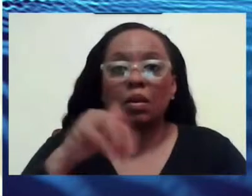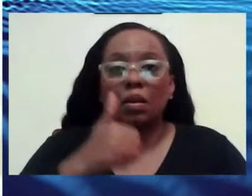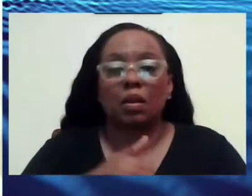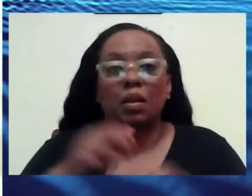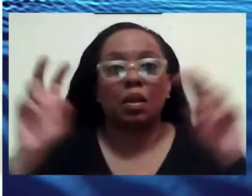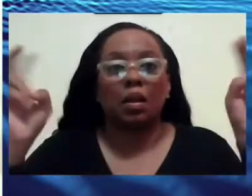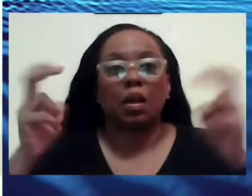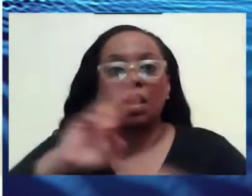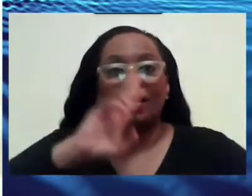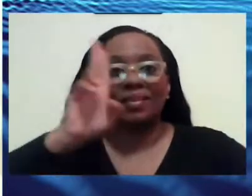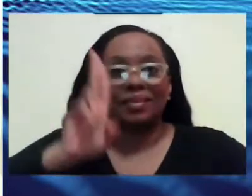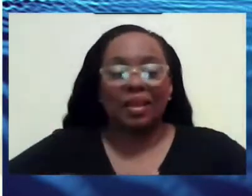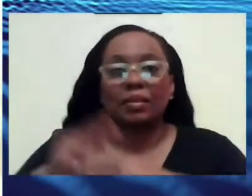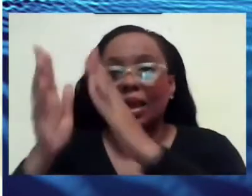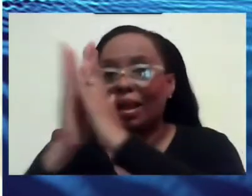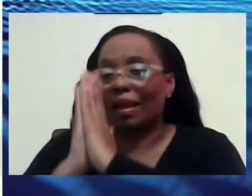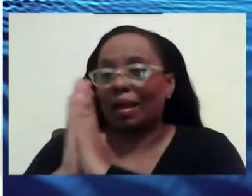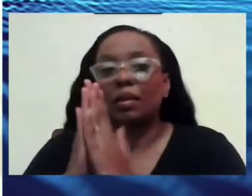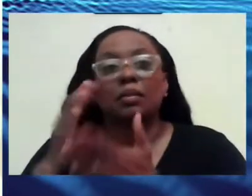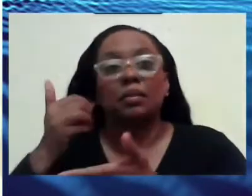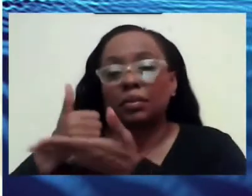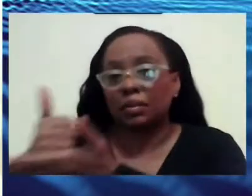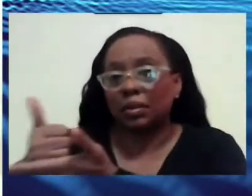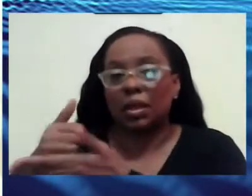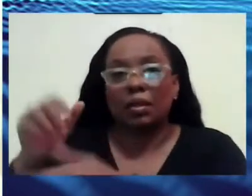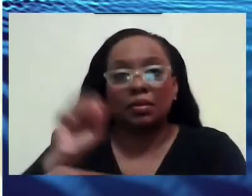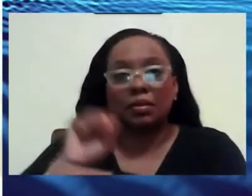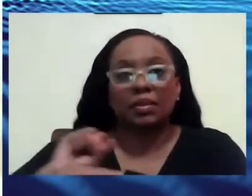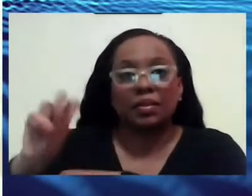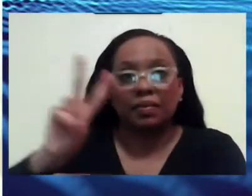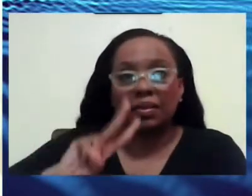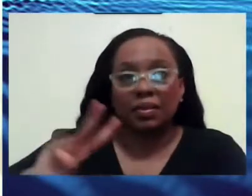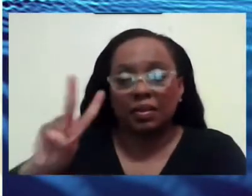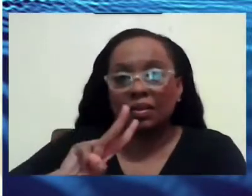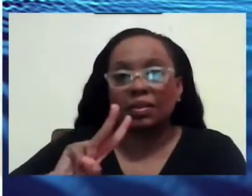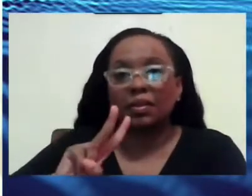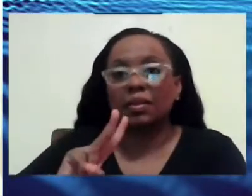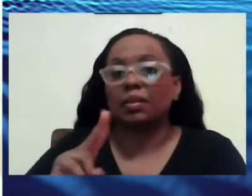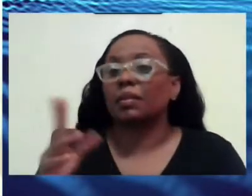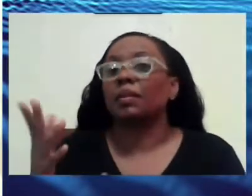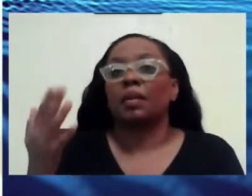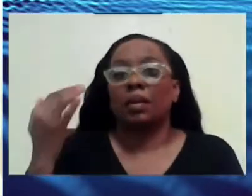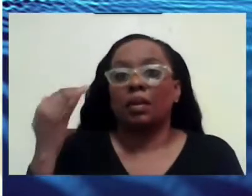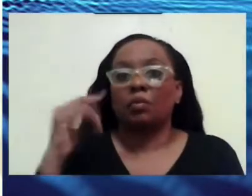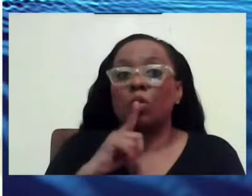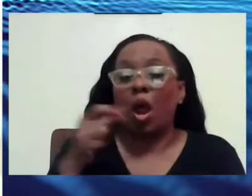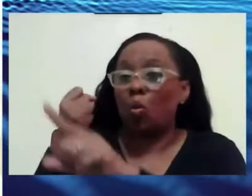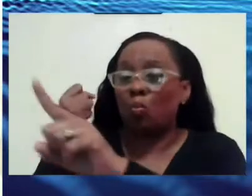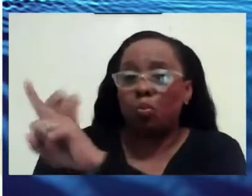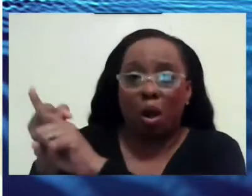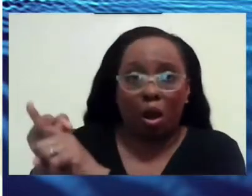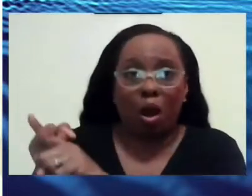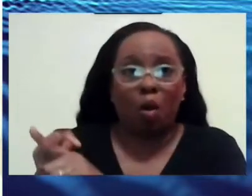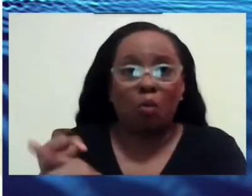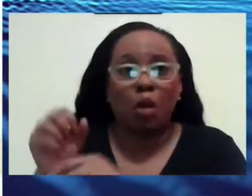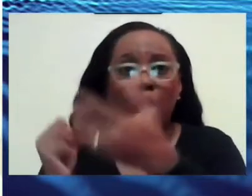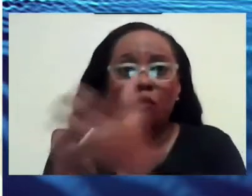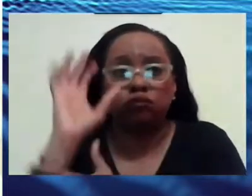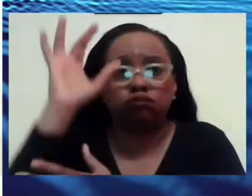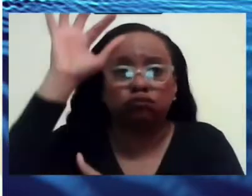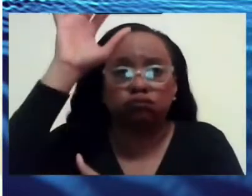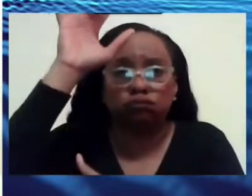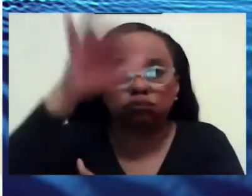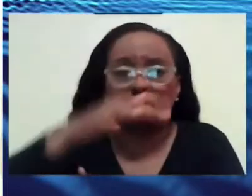national appeal to assist our brothers and sisters in St. Vincent who have been badly affected by the eruption of the La Soufrière volcano.